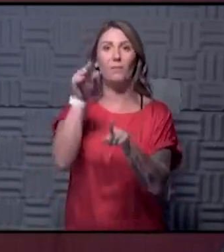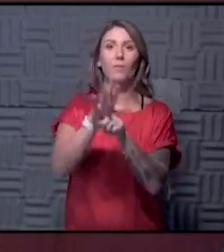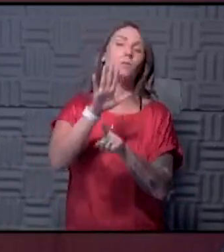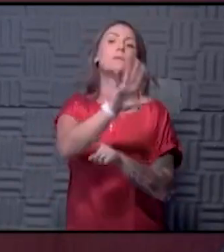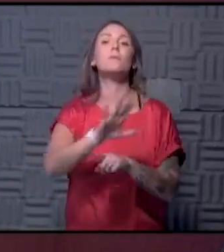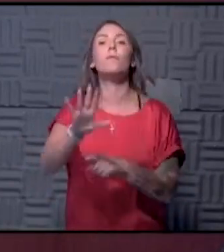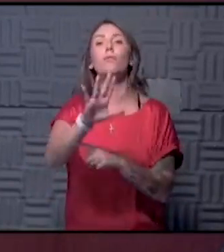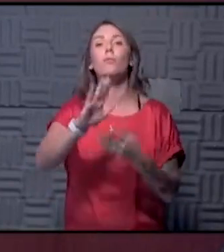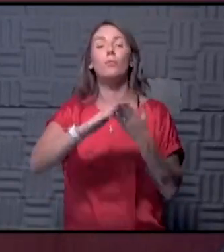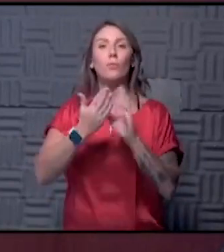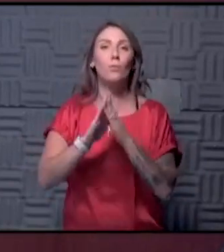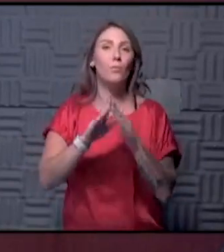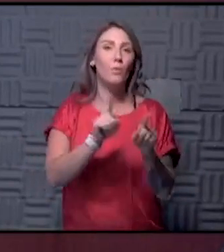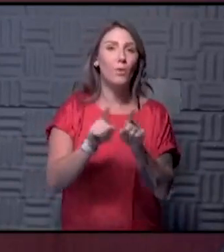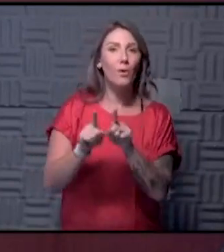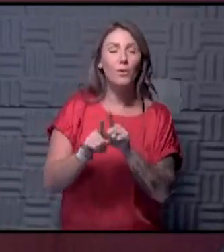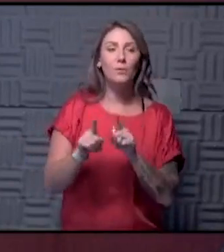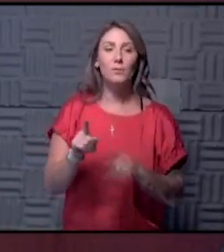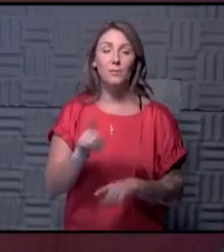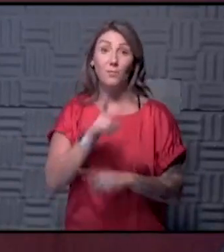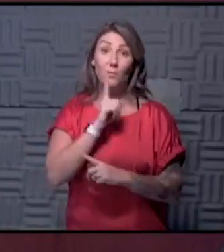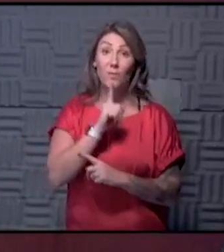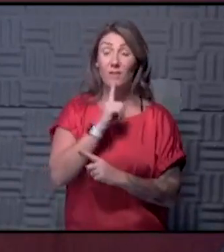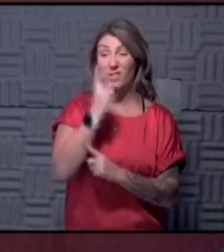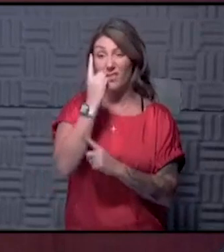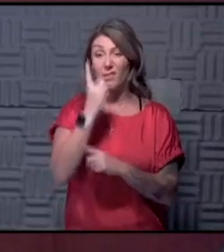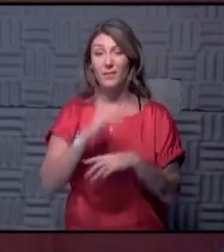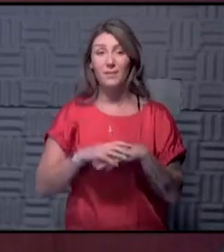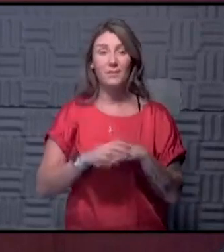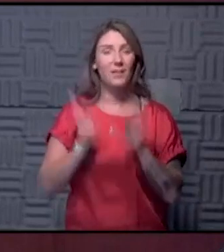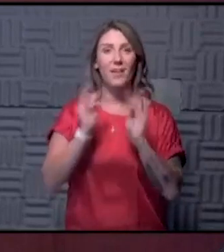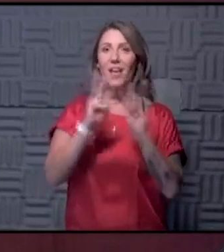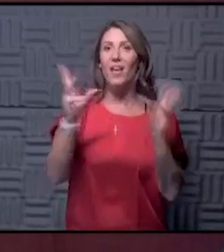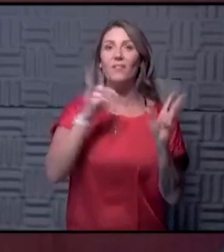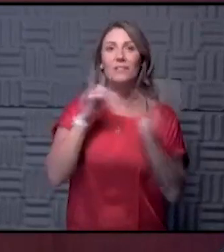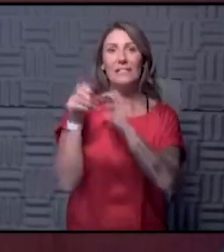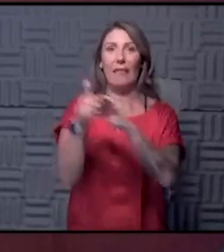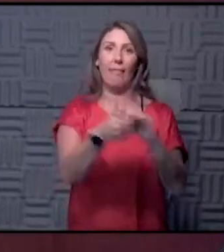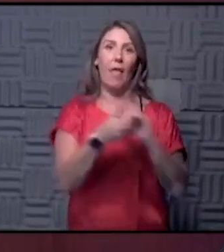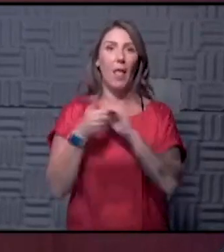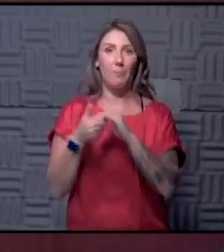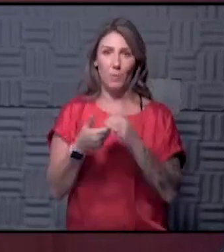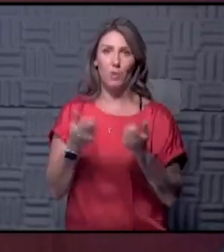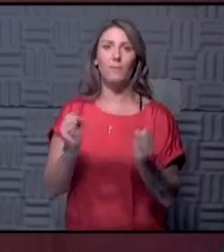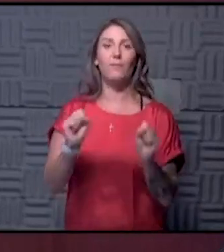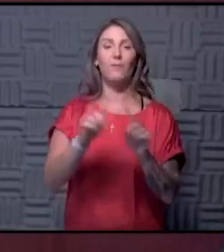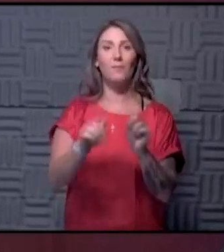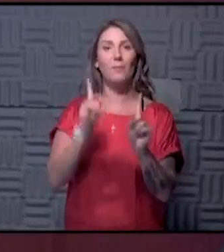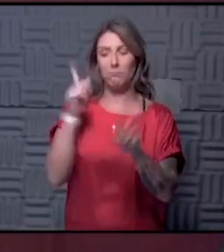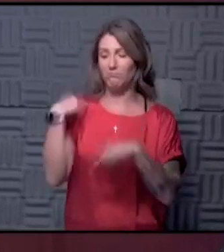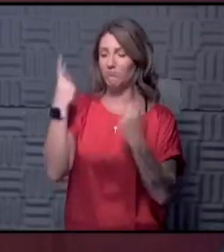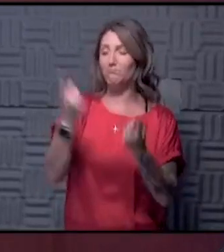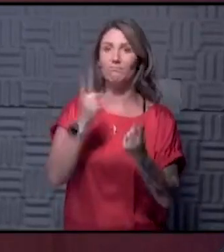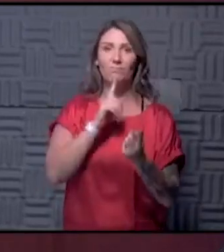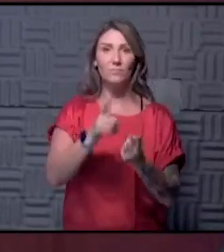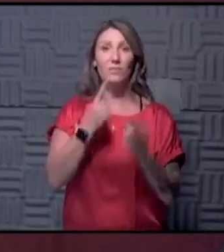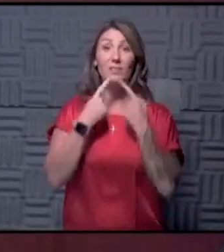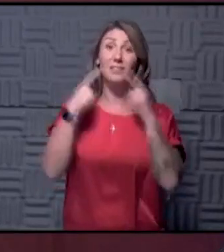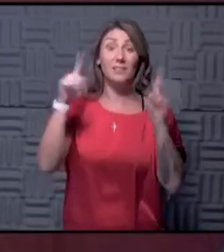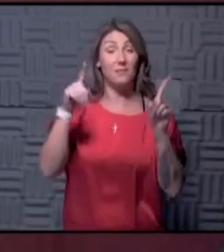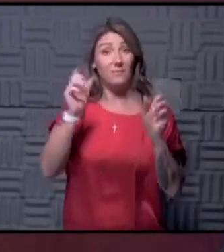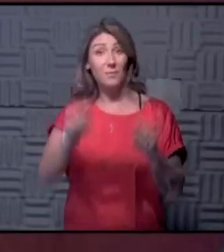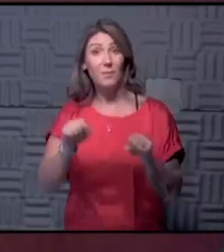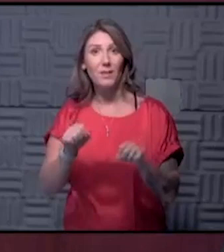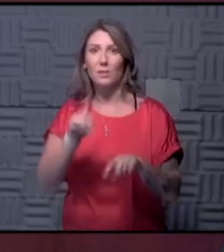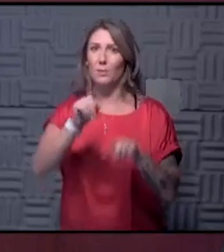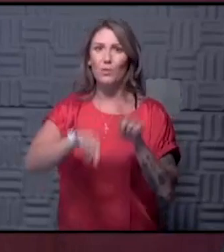as well. And I really think it's been obviously a very collaborative effort, but so far at least I think as successful as it can be. I mean, we